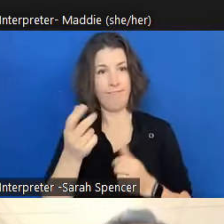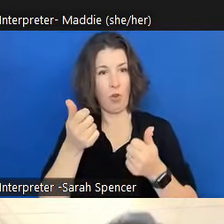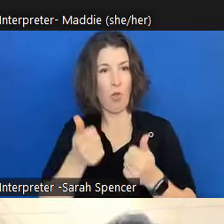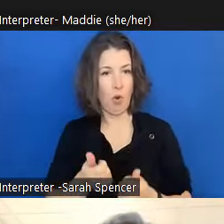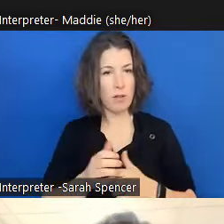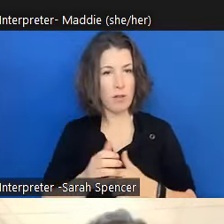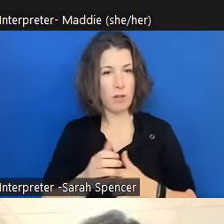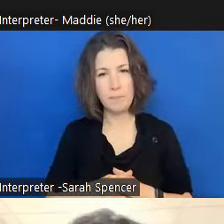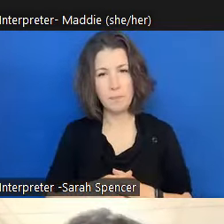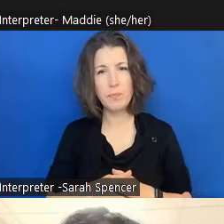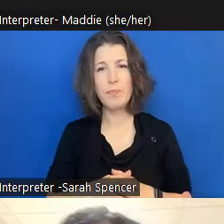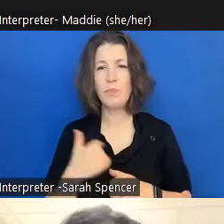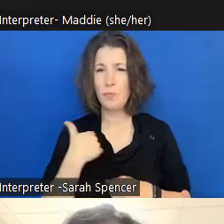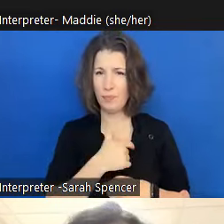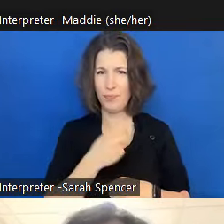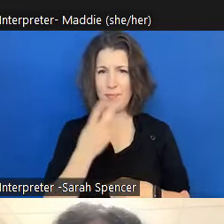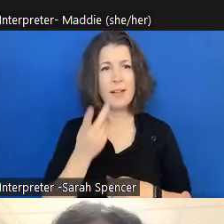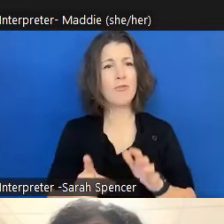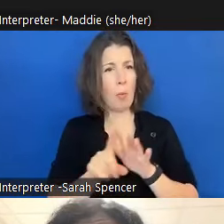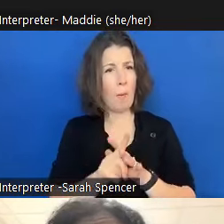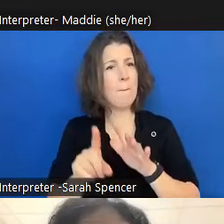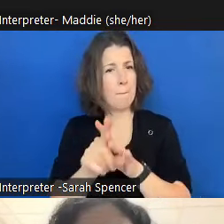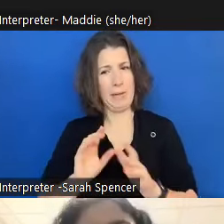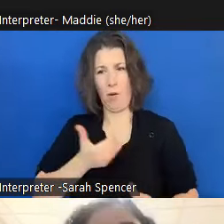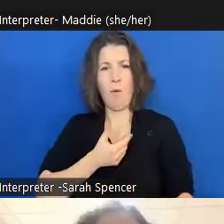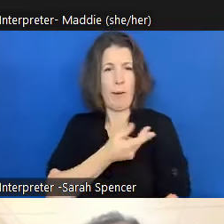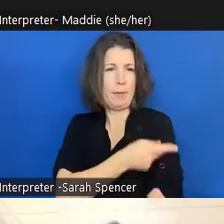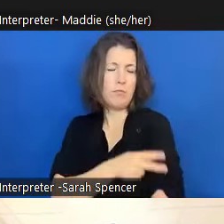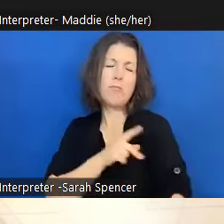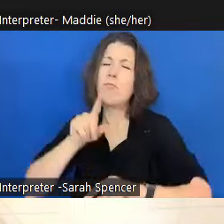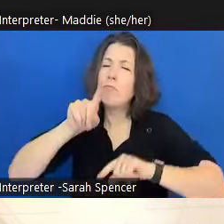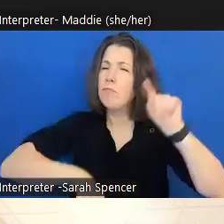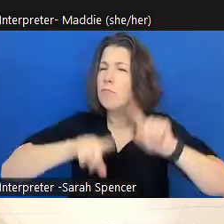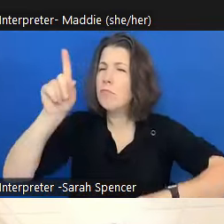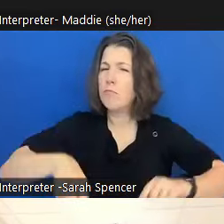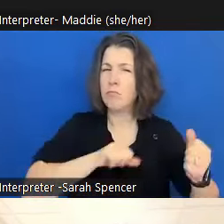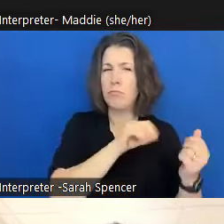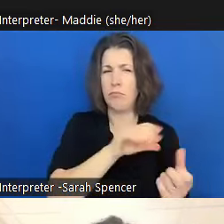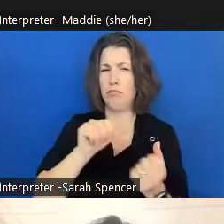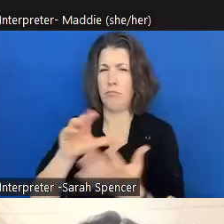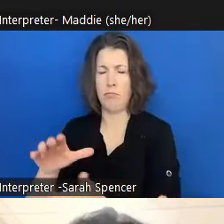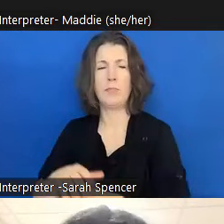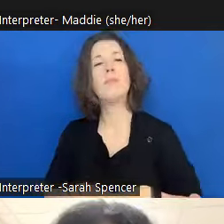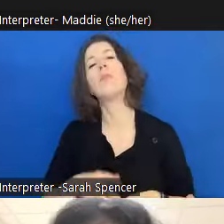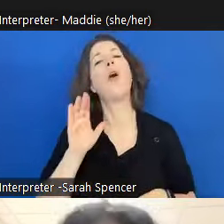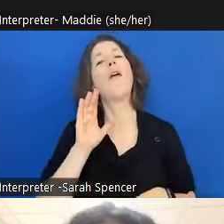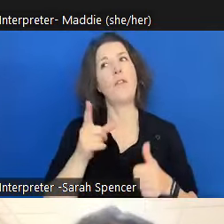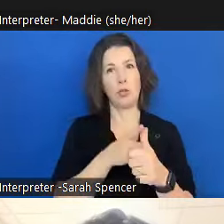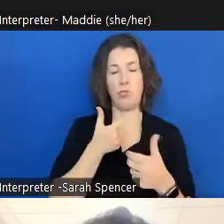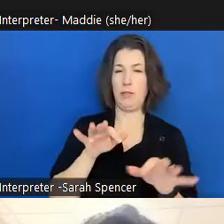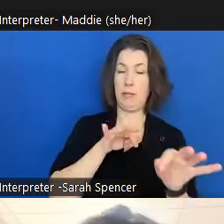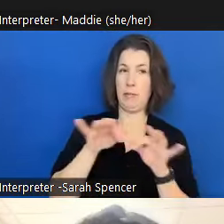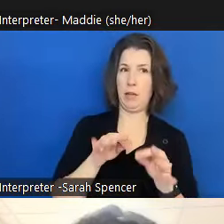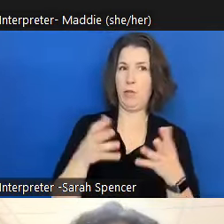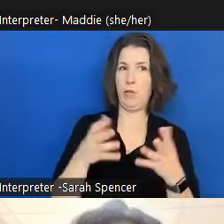shows up in our visually impaired patients in very different ways. So I wanted to talk about what low vision looks like